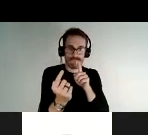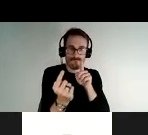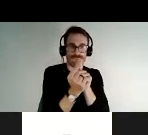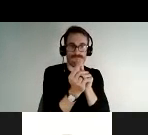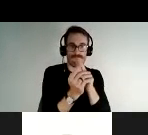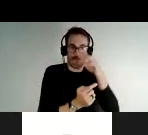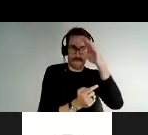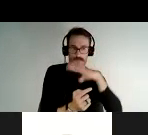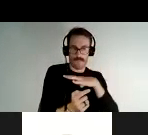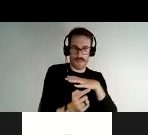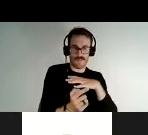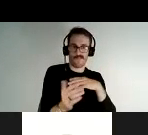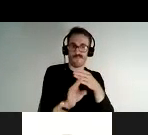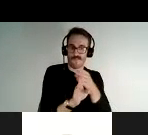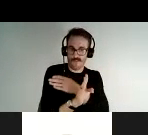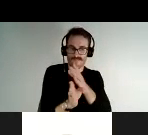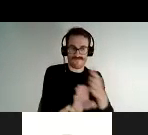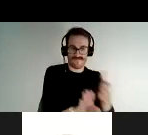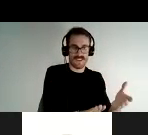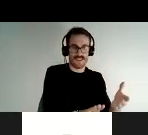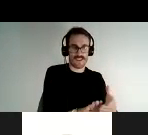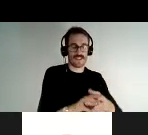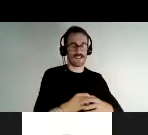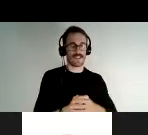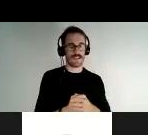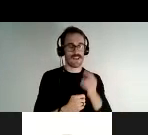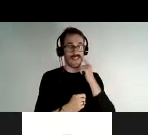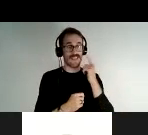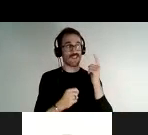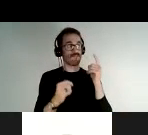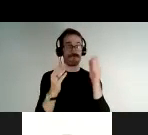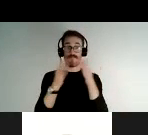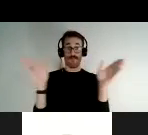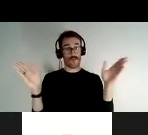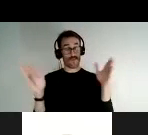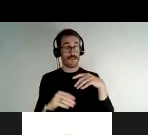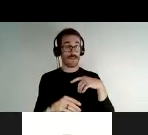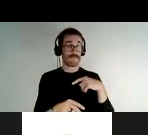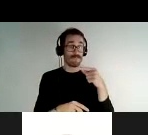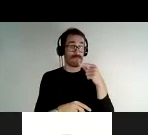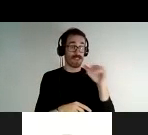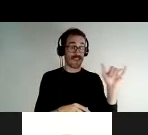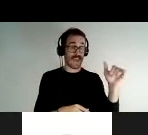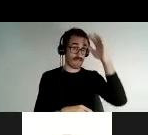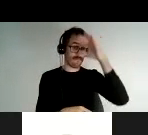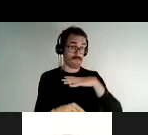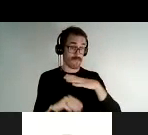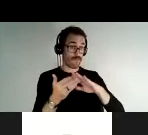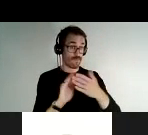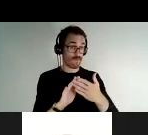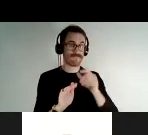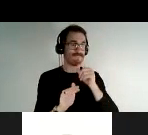been recognized within the broader gay male community. So I think what you're saying is